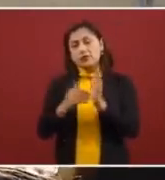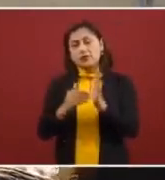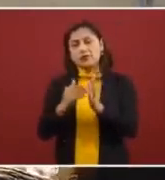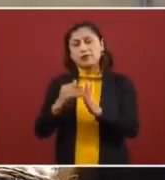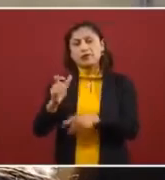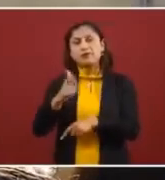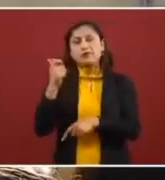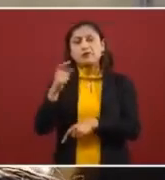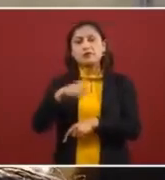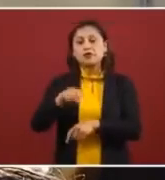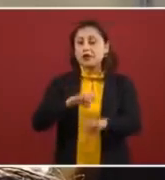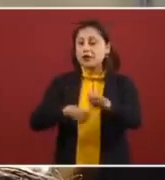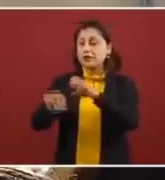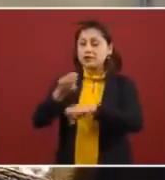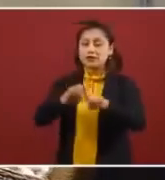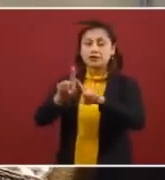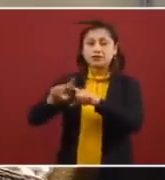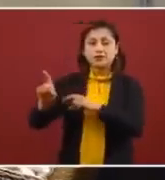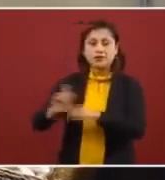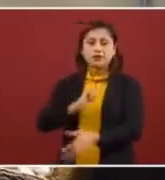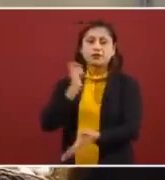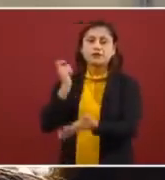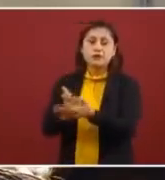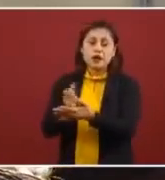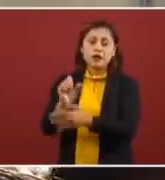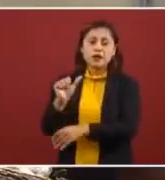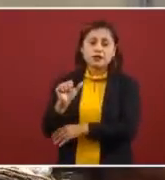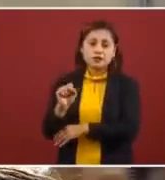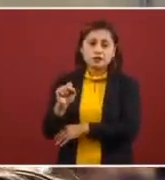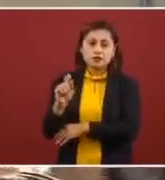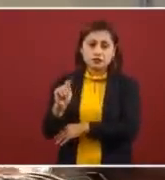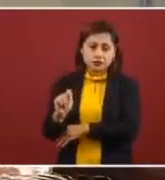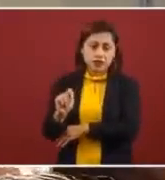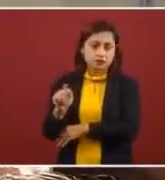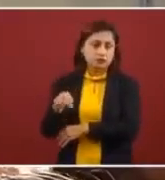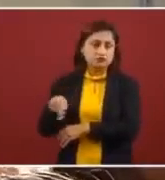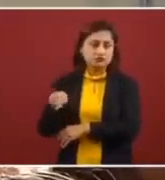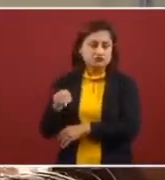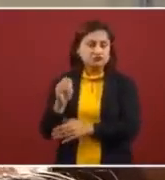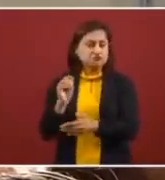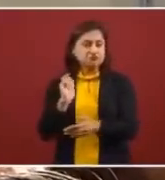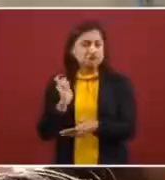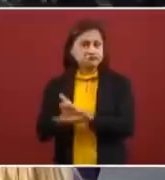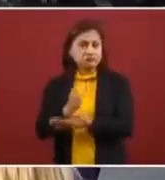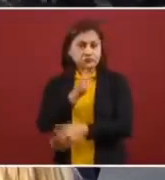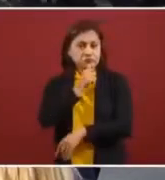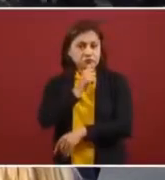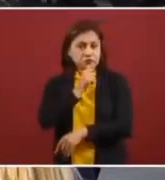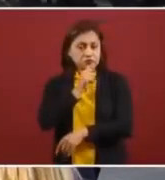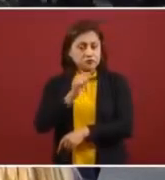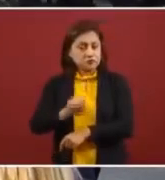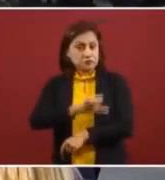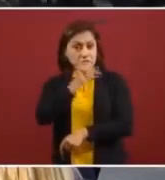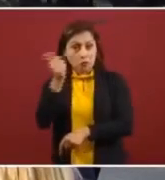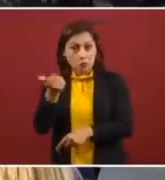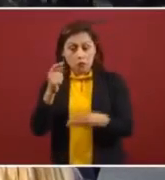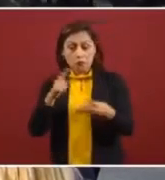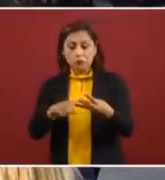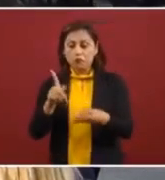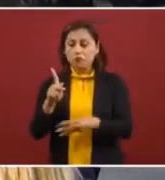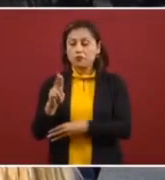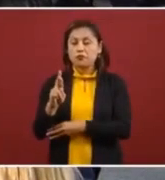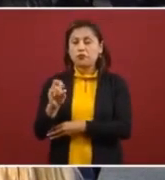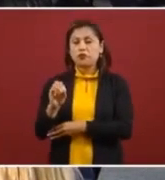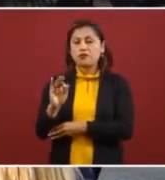SAT en el 2019 y tampoco se han cobrado. Y hay un caso so there's apparently a lot of things that